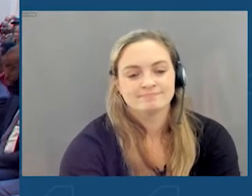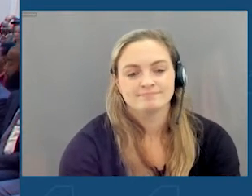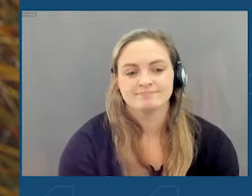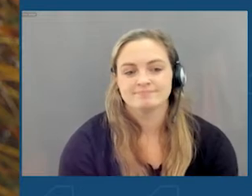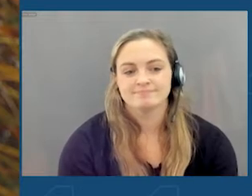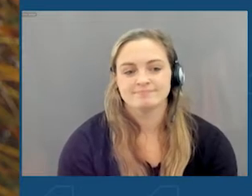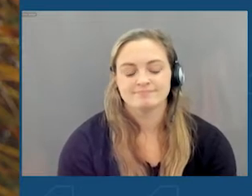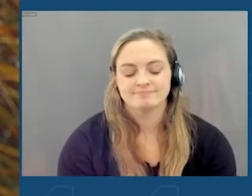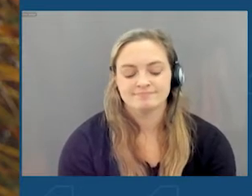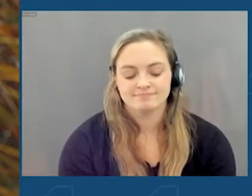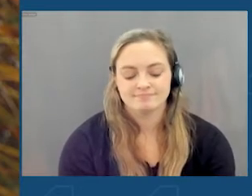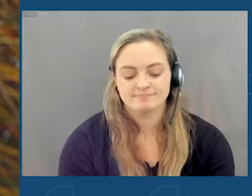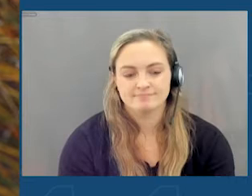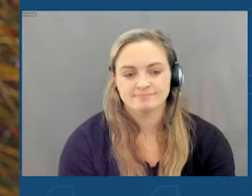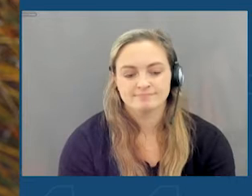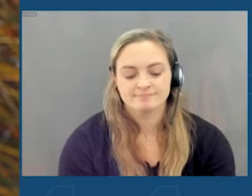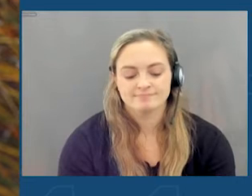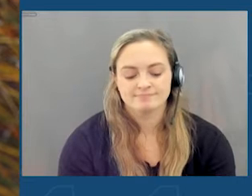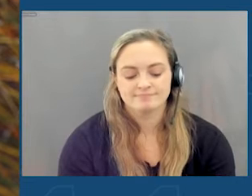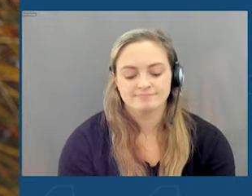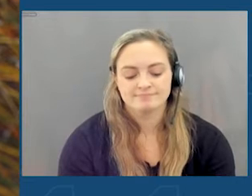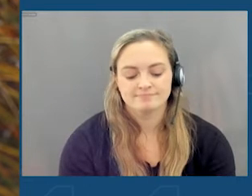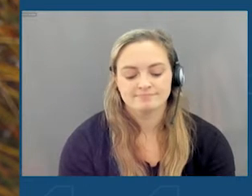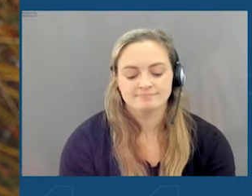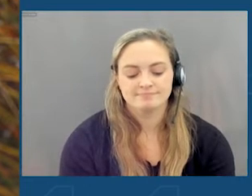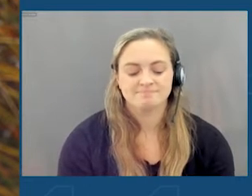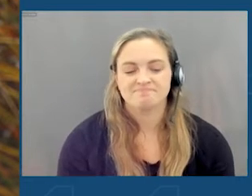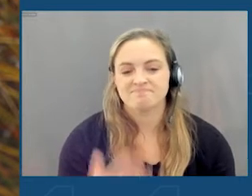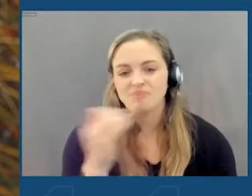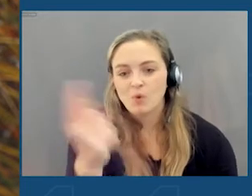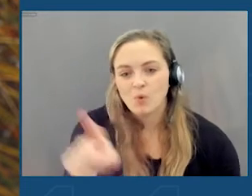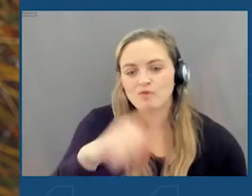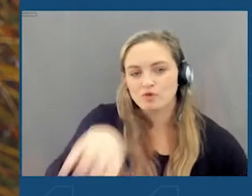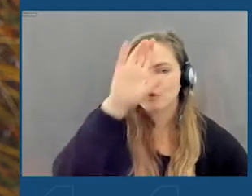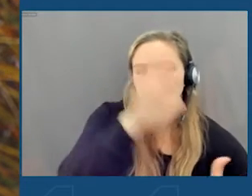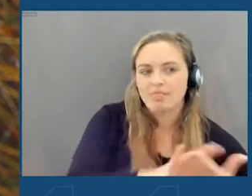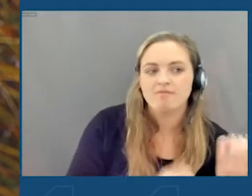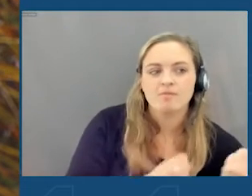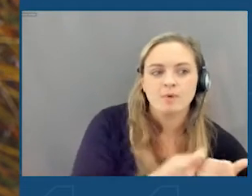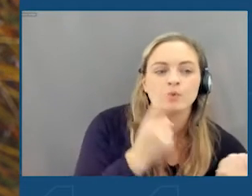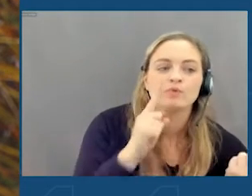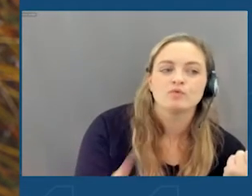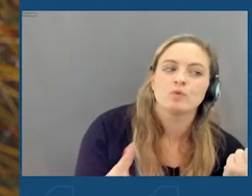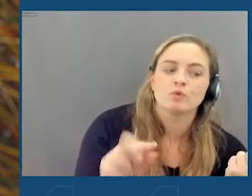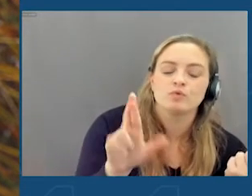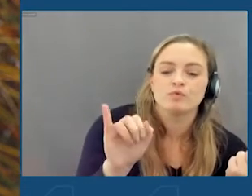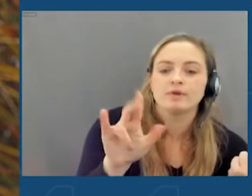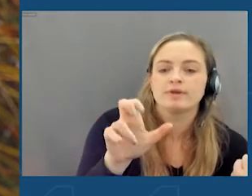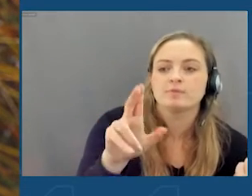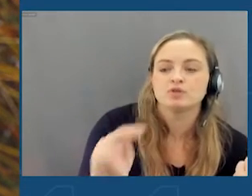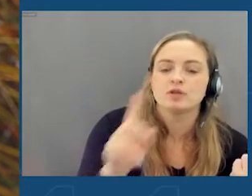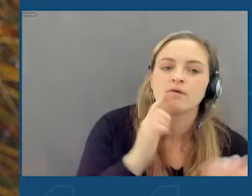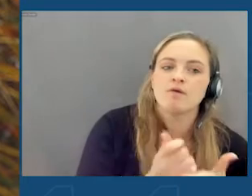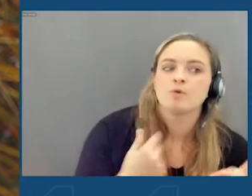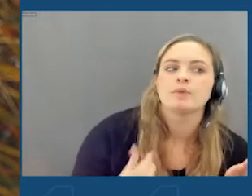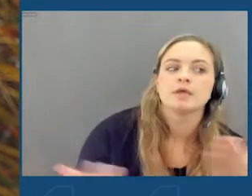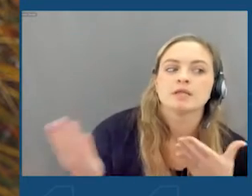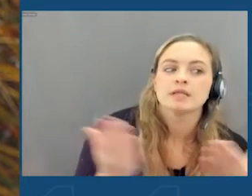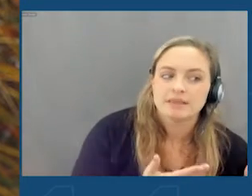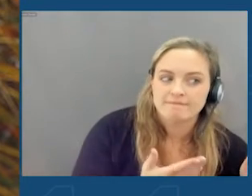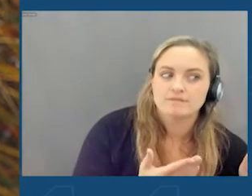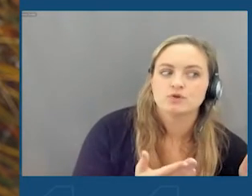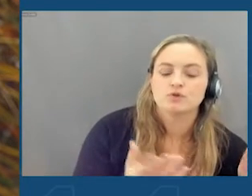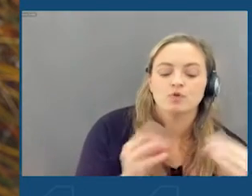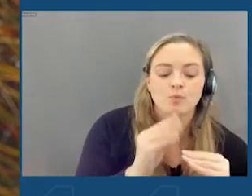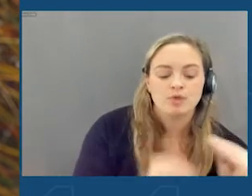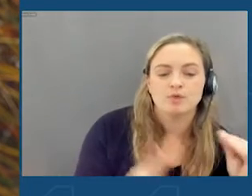And I want to thank all of you for believing in the power of redemption and helping us deliver it for more than 2